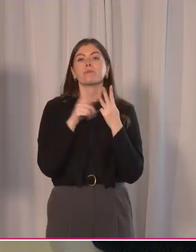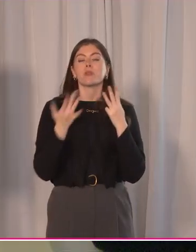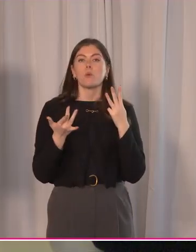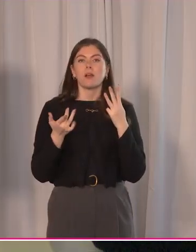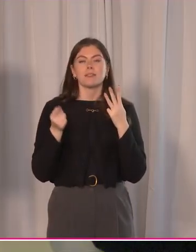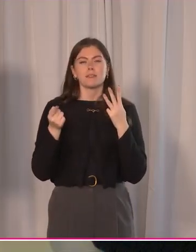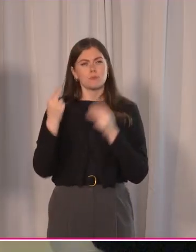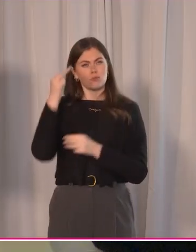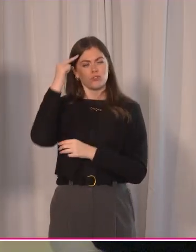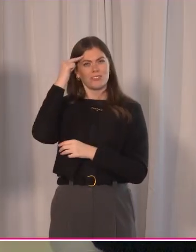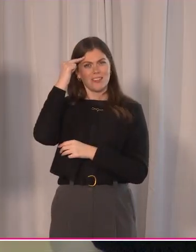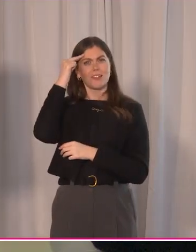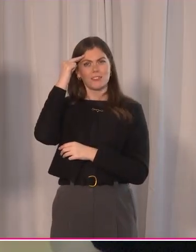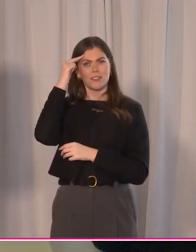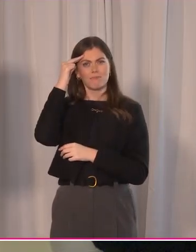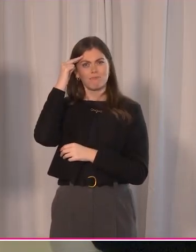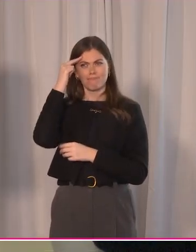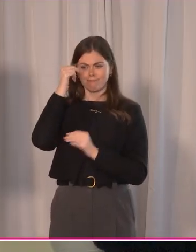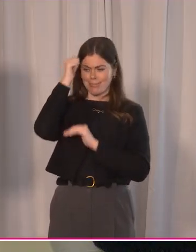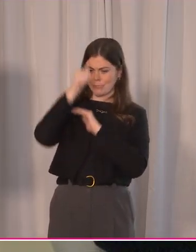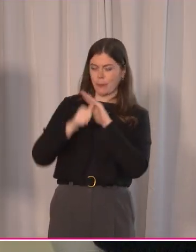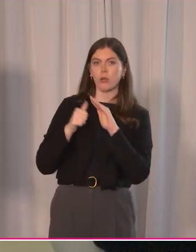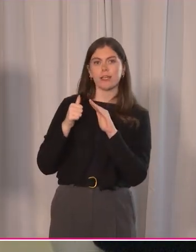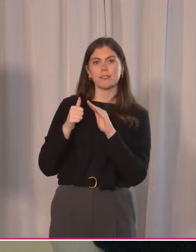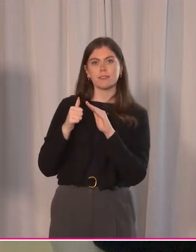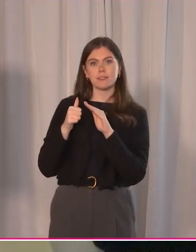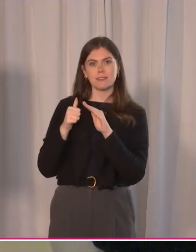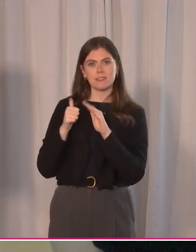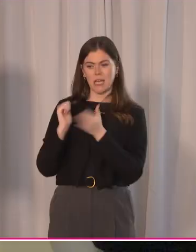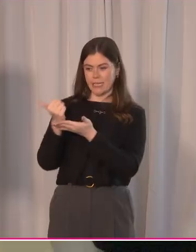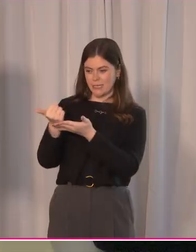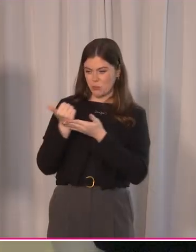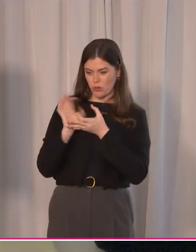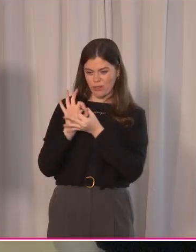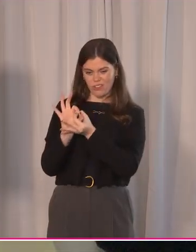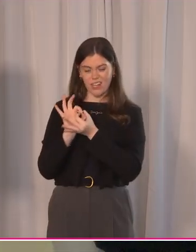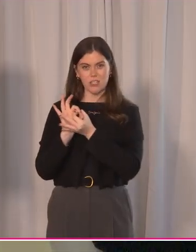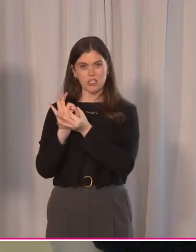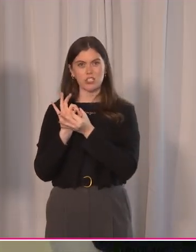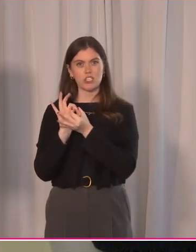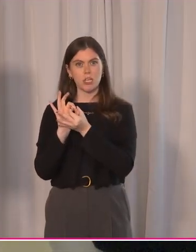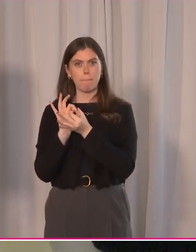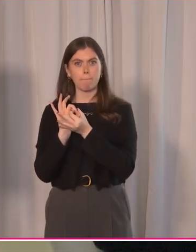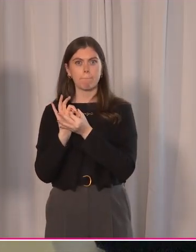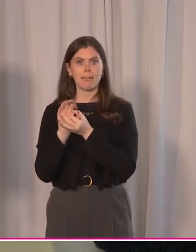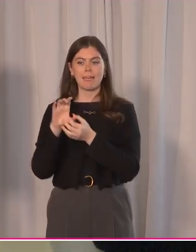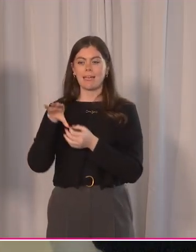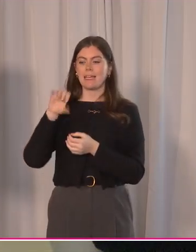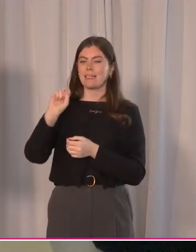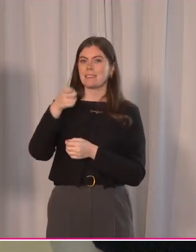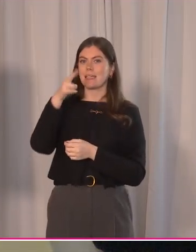their understanding of the experiences of what a supportive relationships and